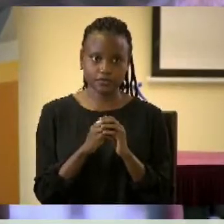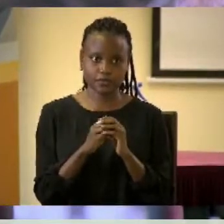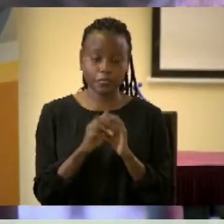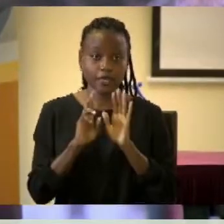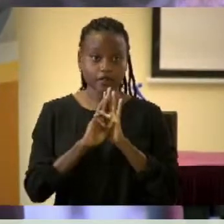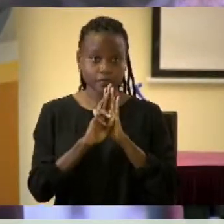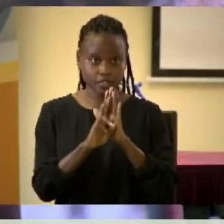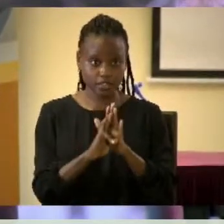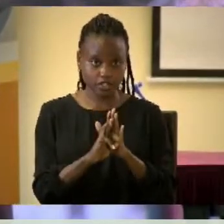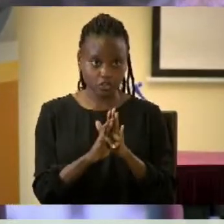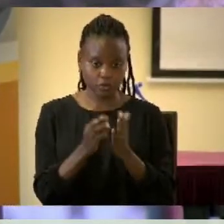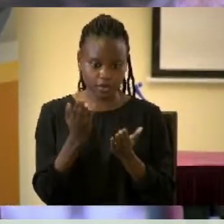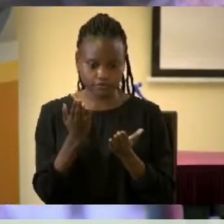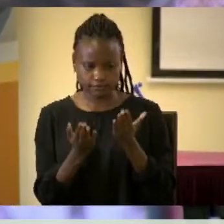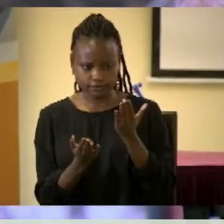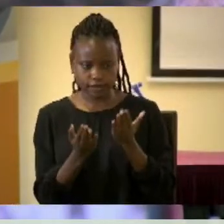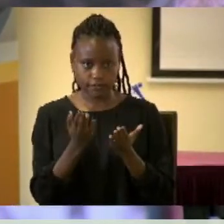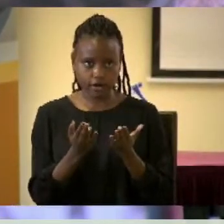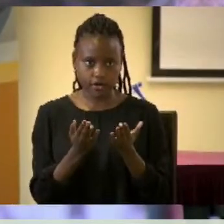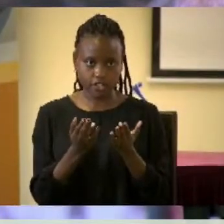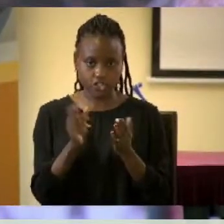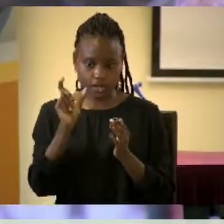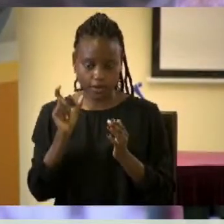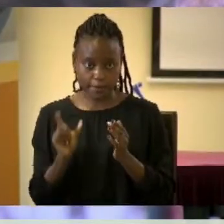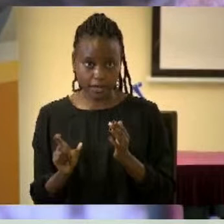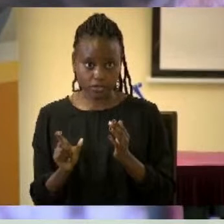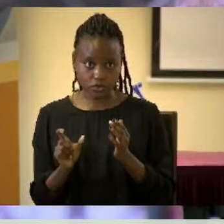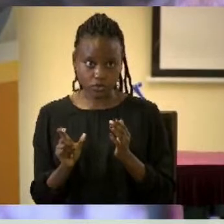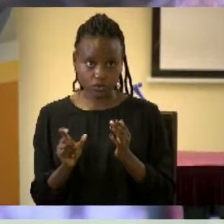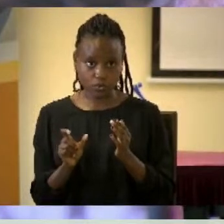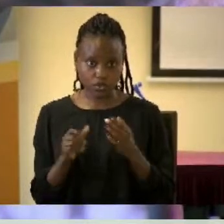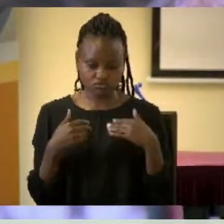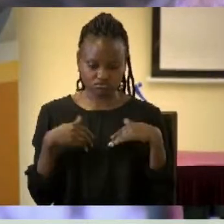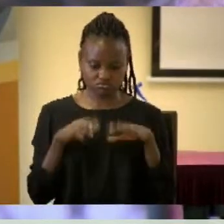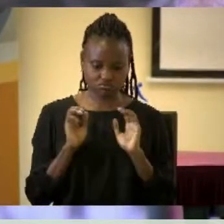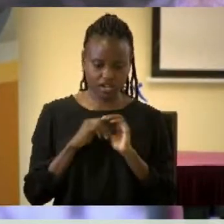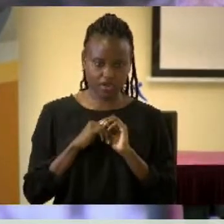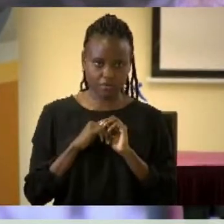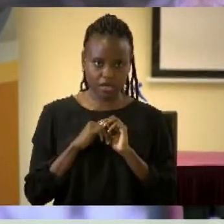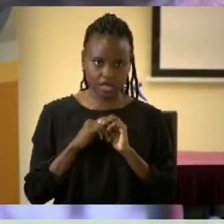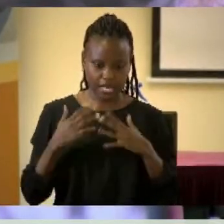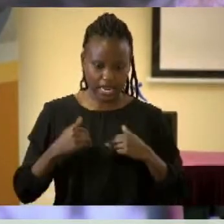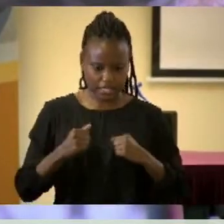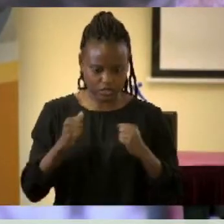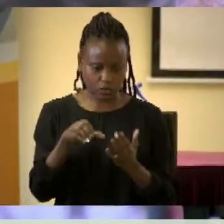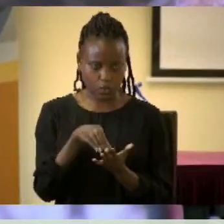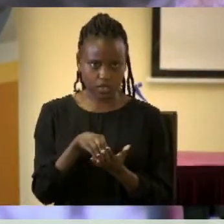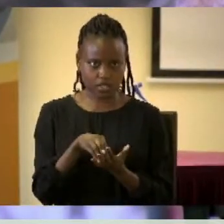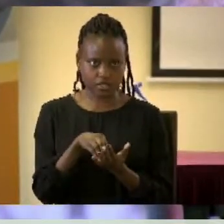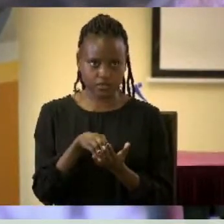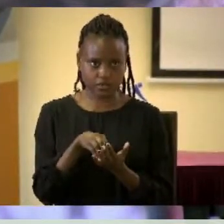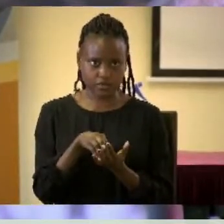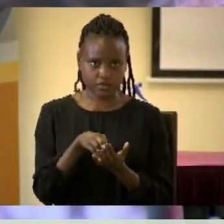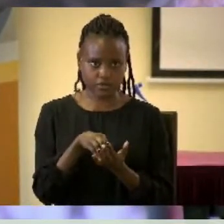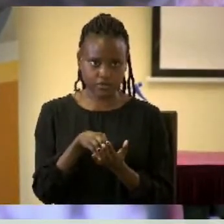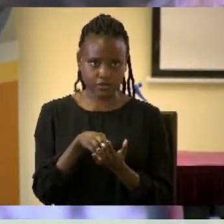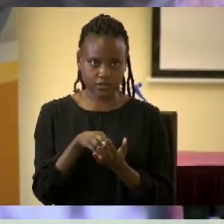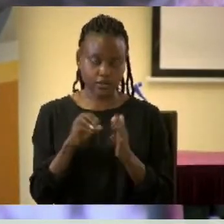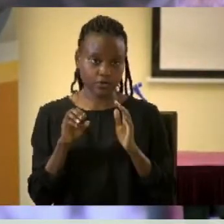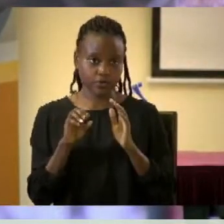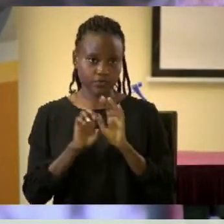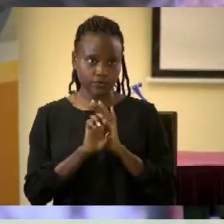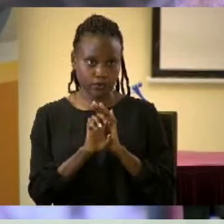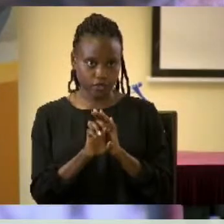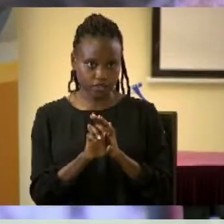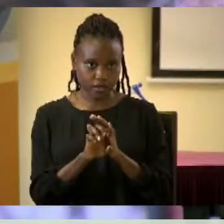Self-representation by an average citizen could greatly undermine an otherwise strong case. Pro se litigants are